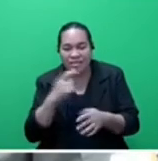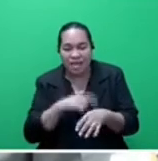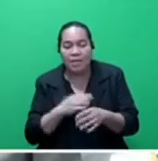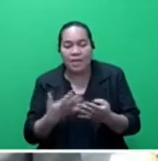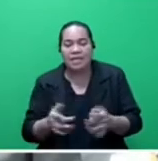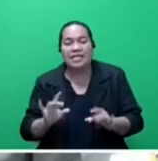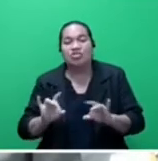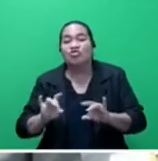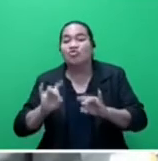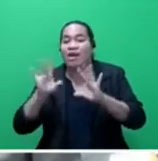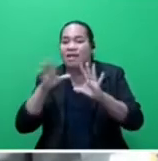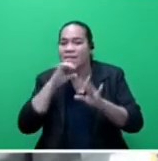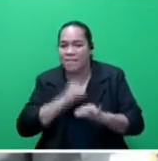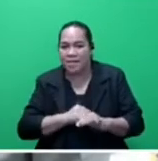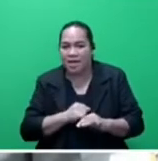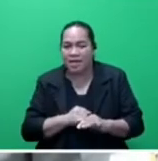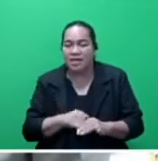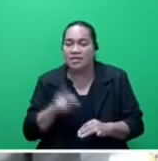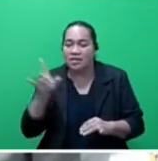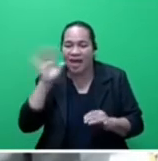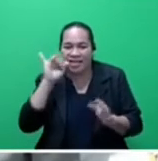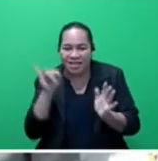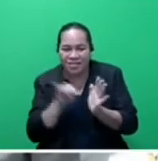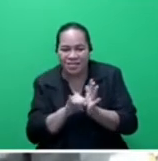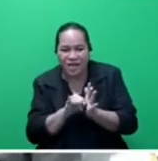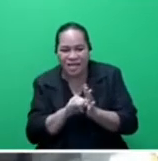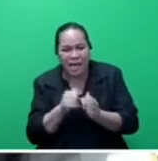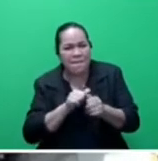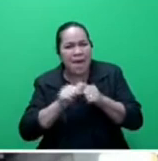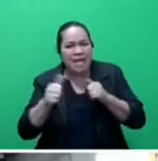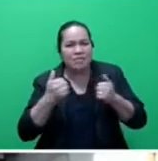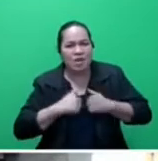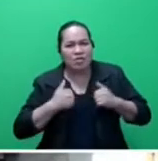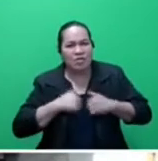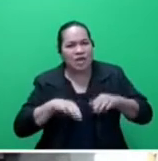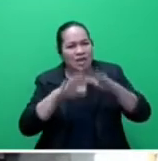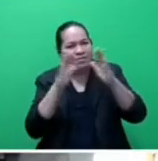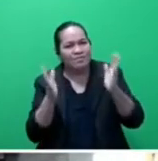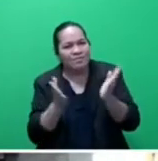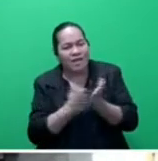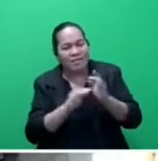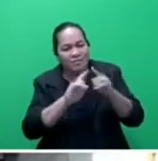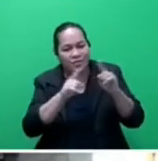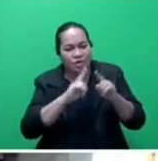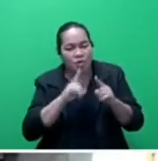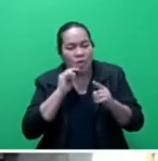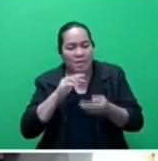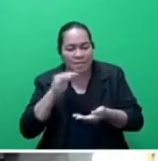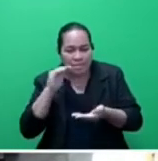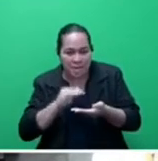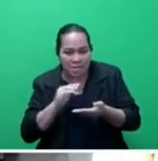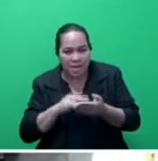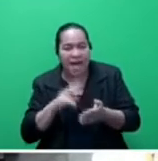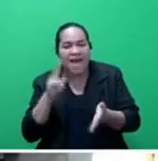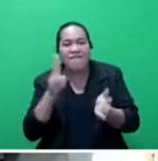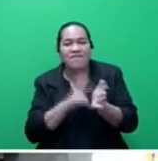Australian and has identified best practices across countries, which would minimize VAT refunds and increase VAT